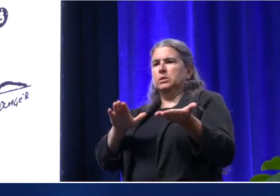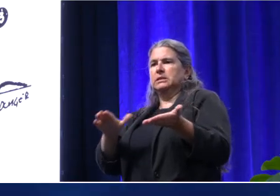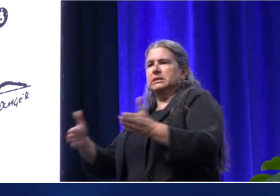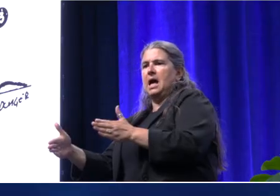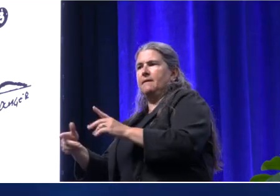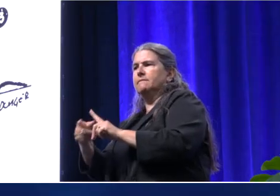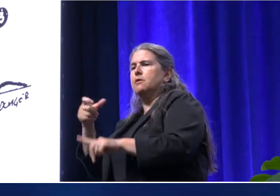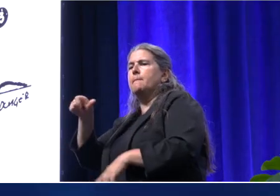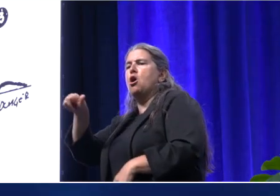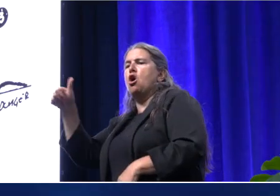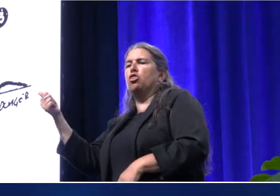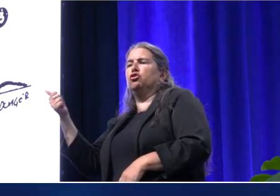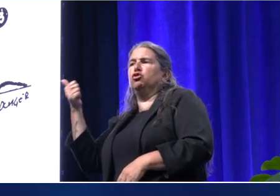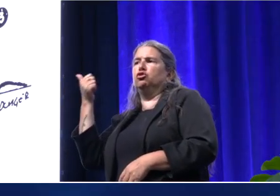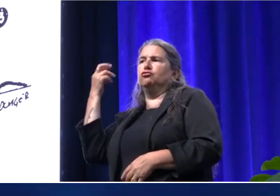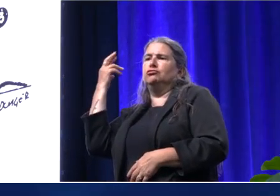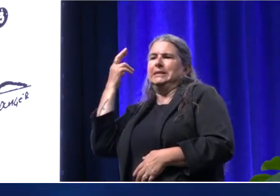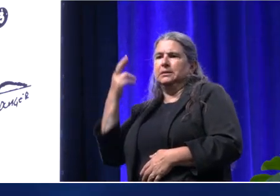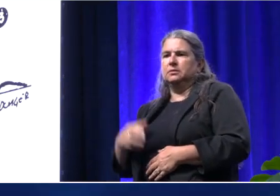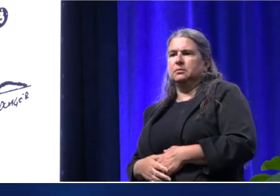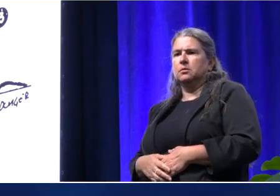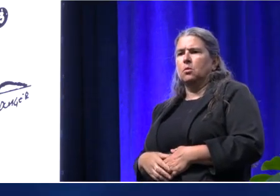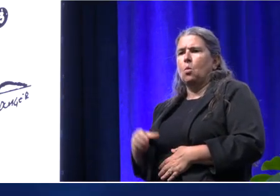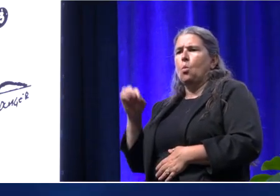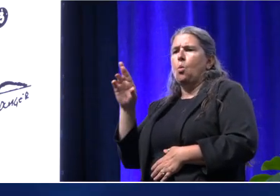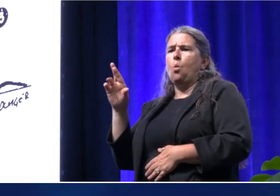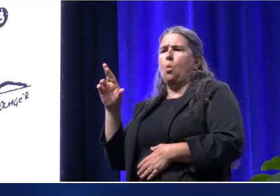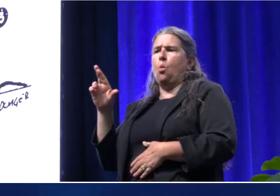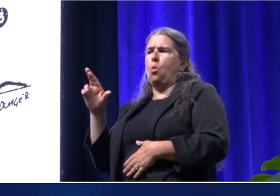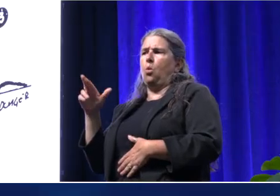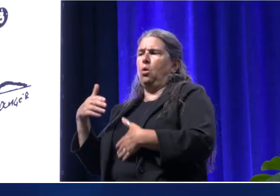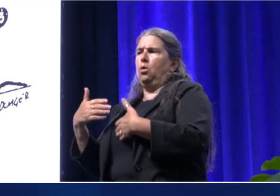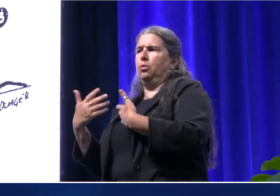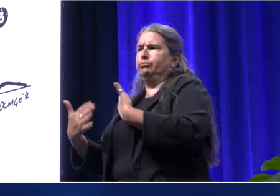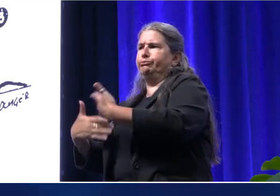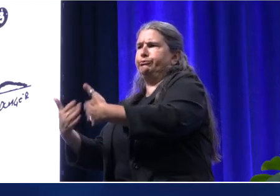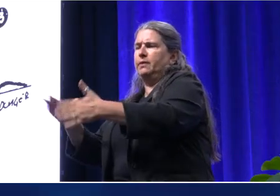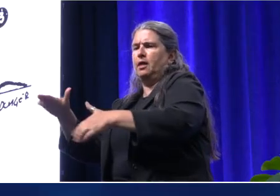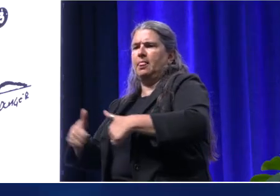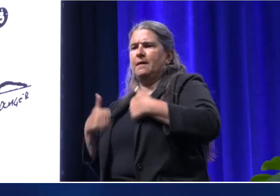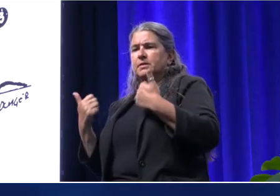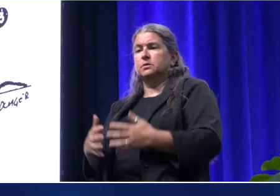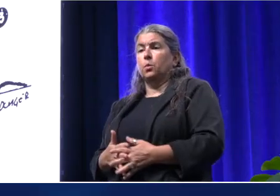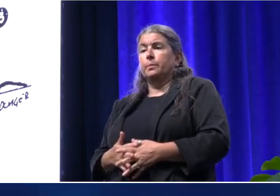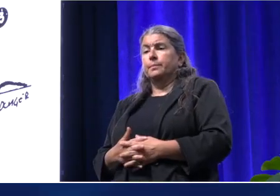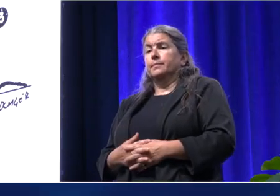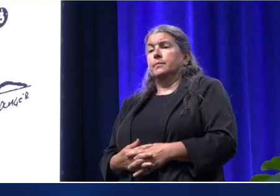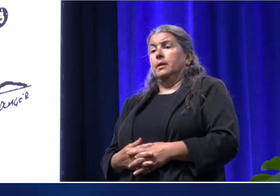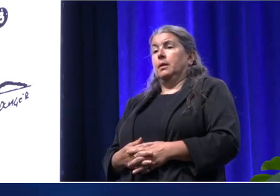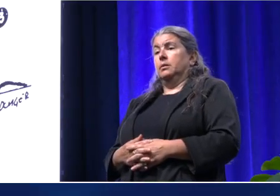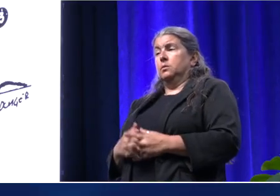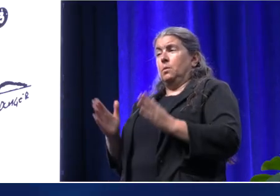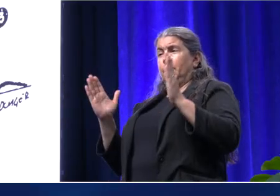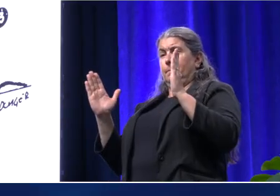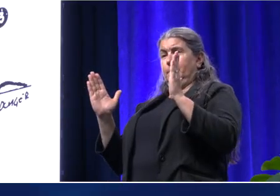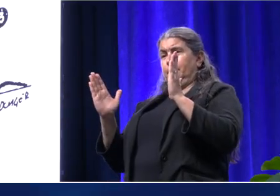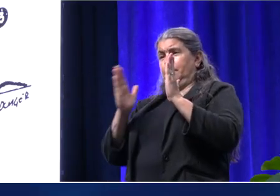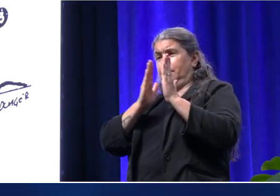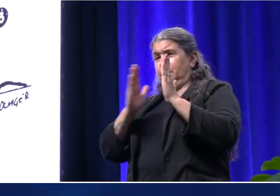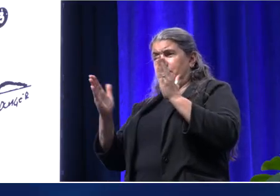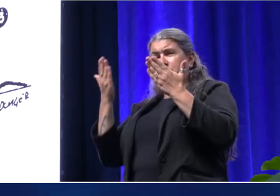going on to have different lives. In between, there's less risky use, and so the dark is, let's